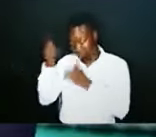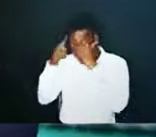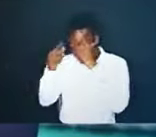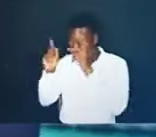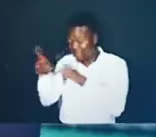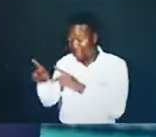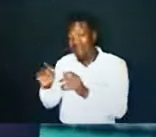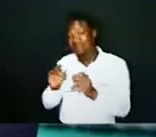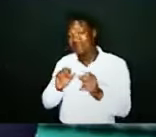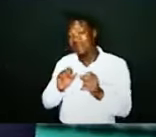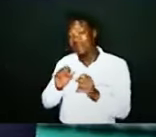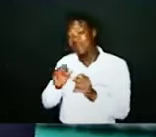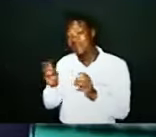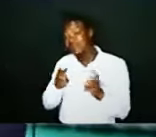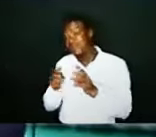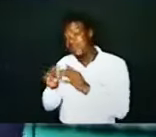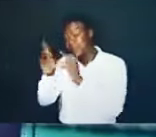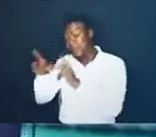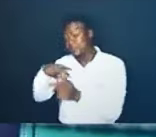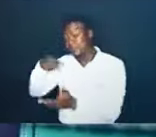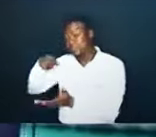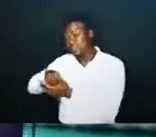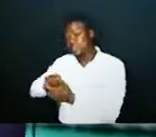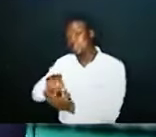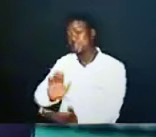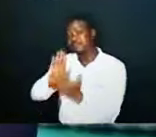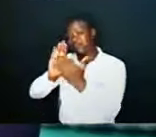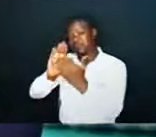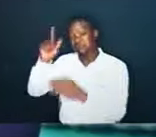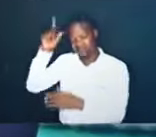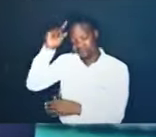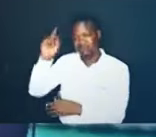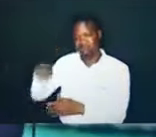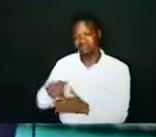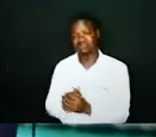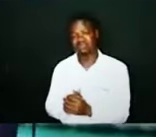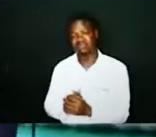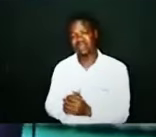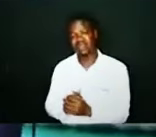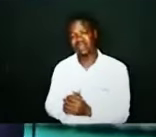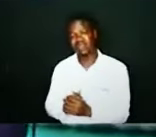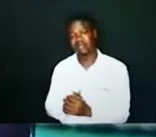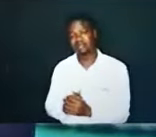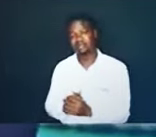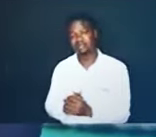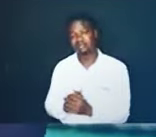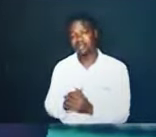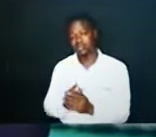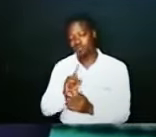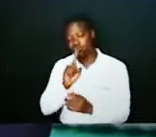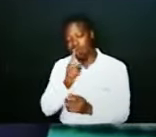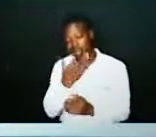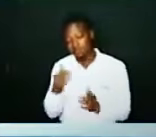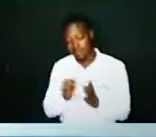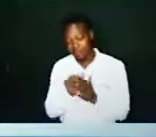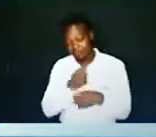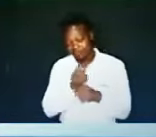But I think that one thing that really got him agitated was